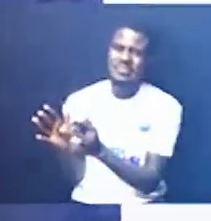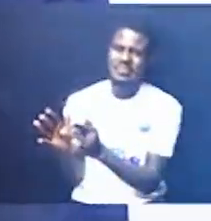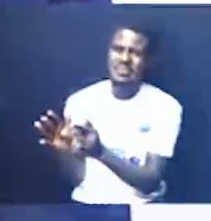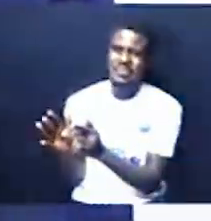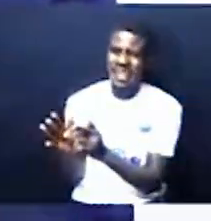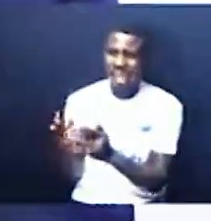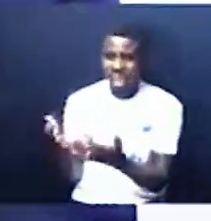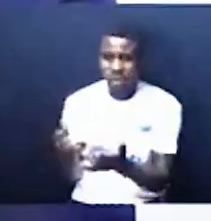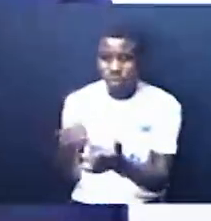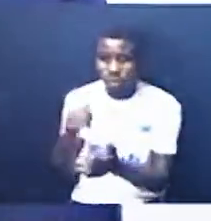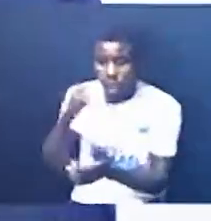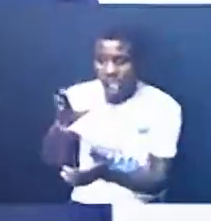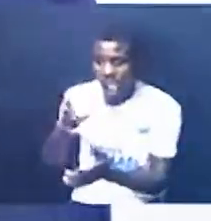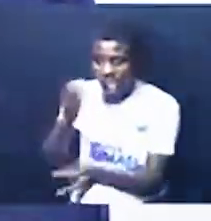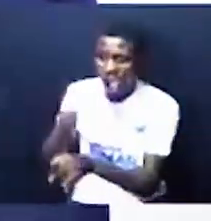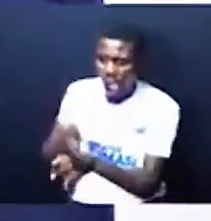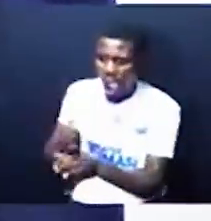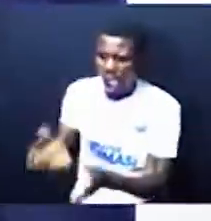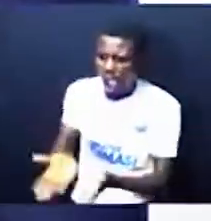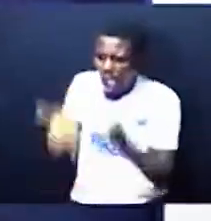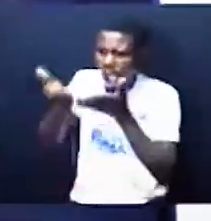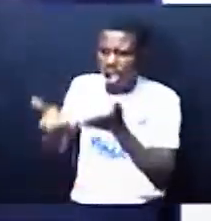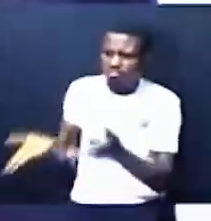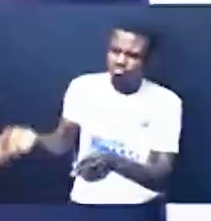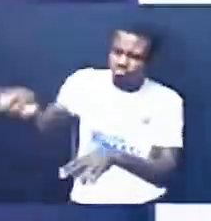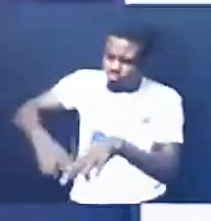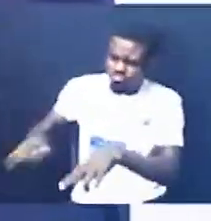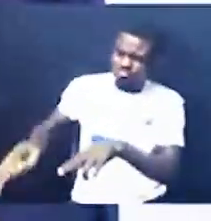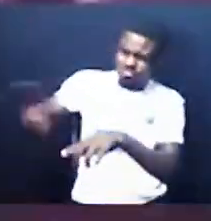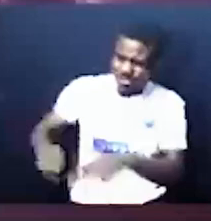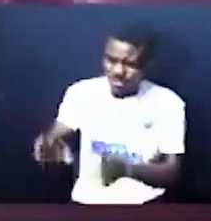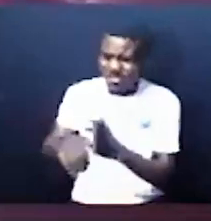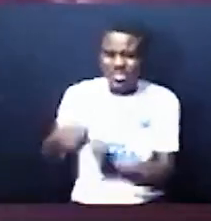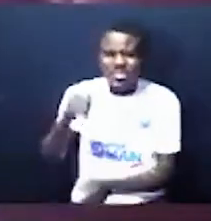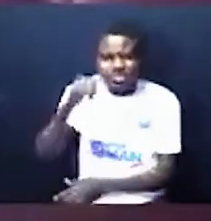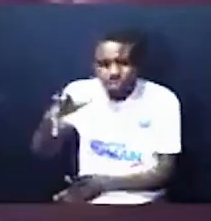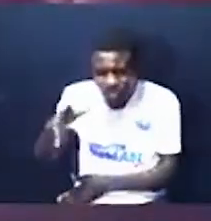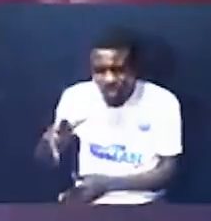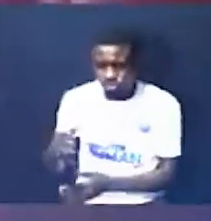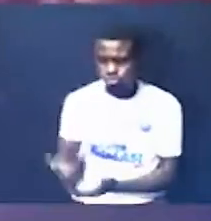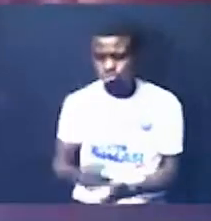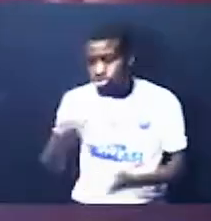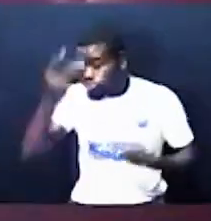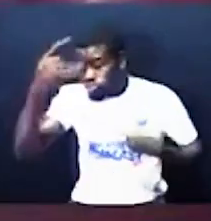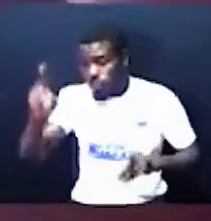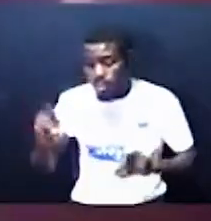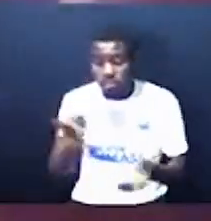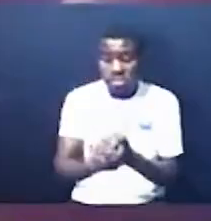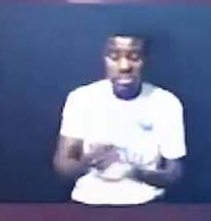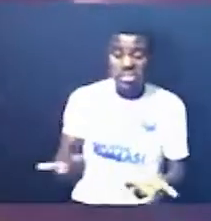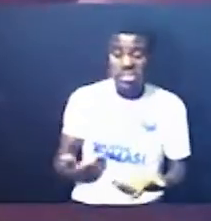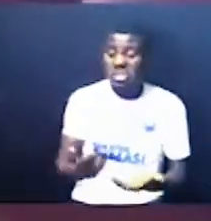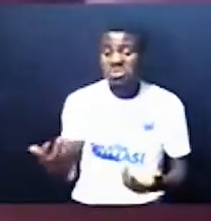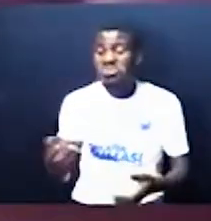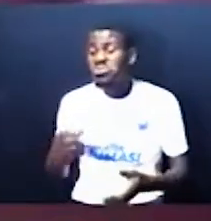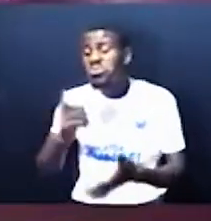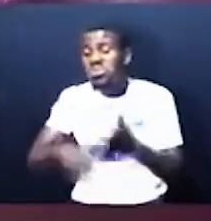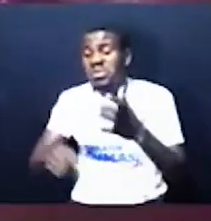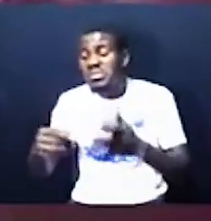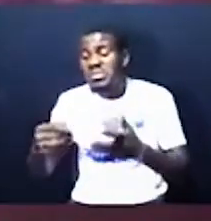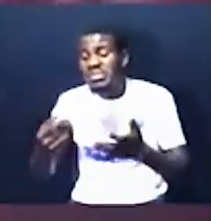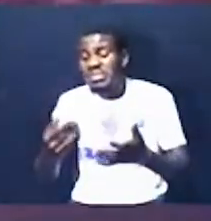It lifted her faith. And she decided to go against the norm. No, yes, obey ye